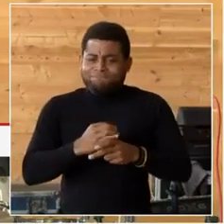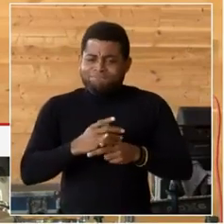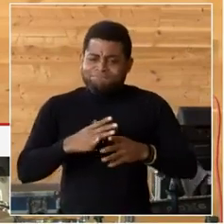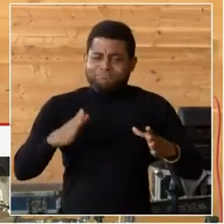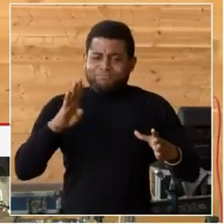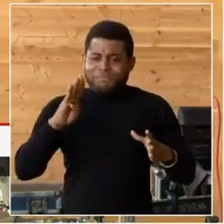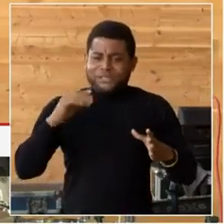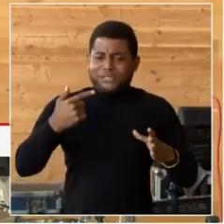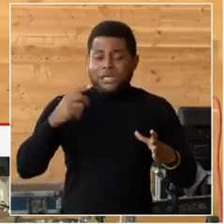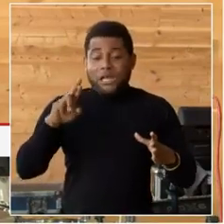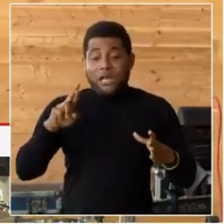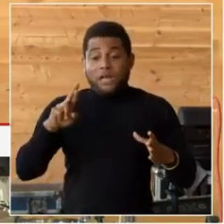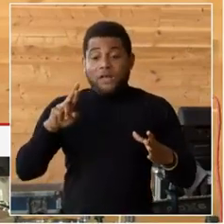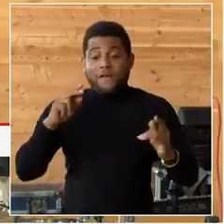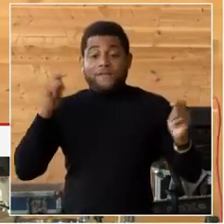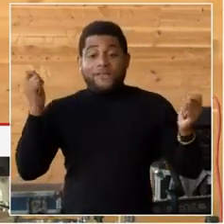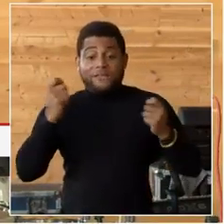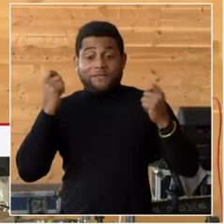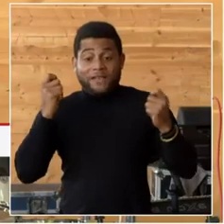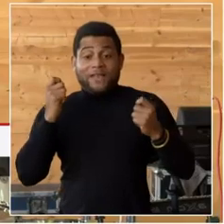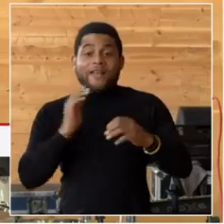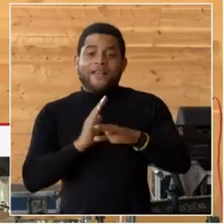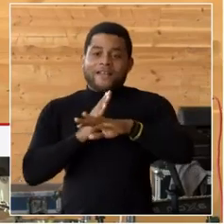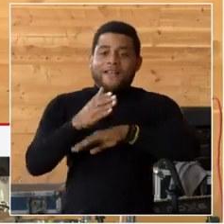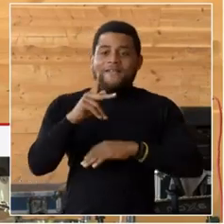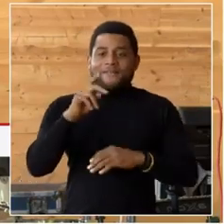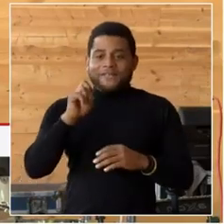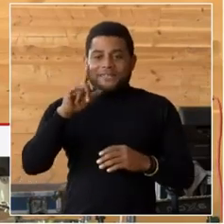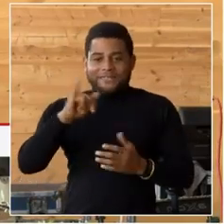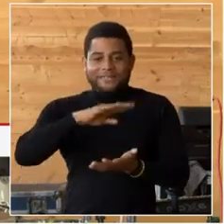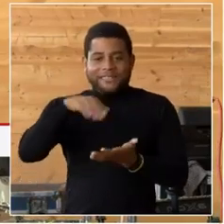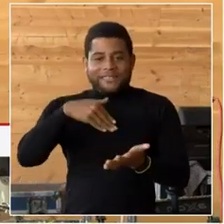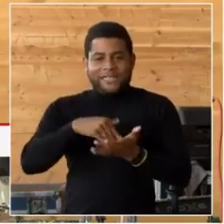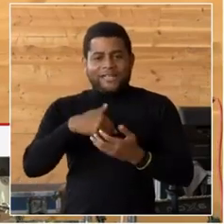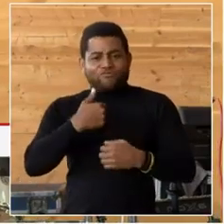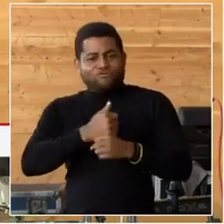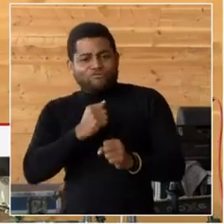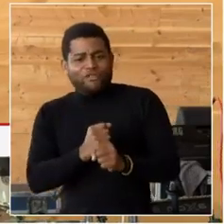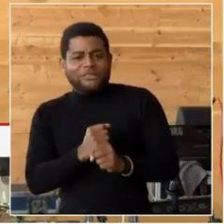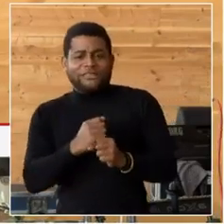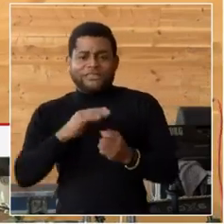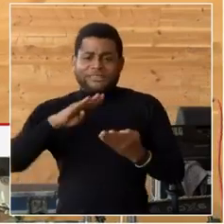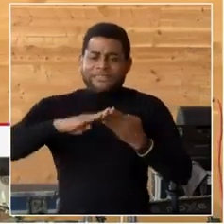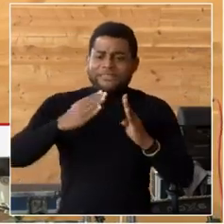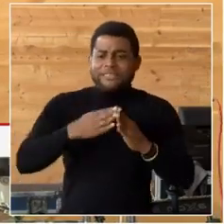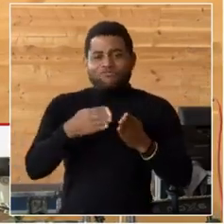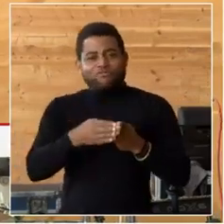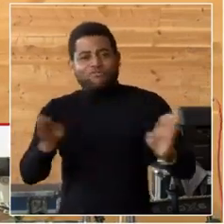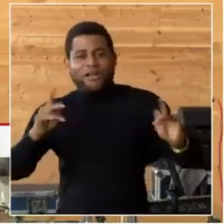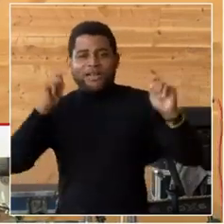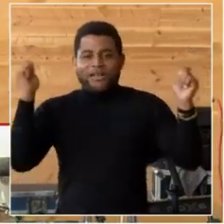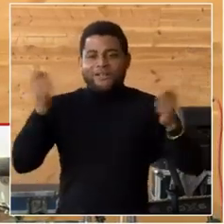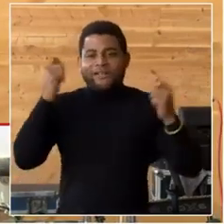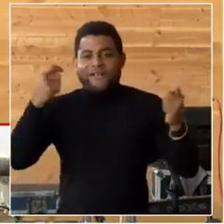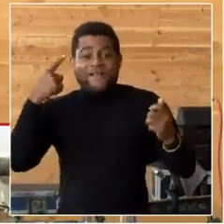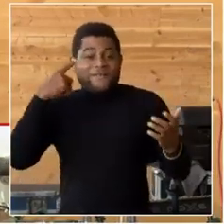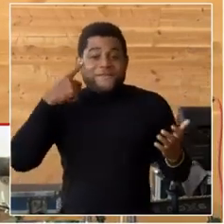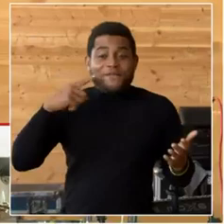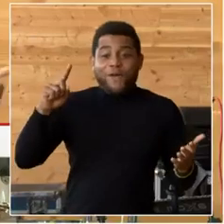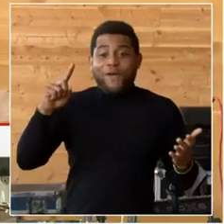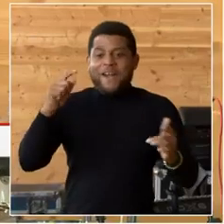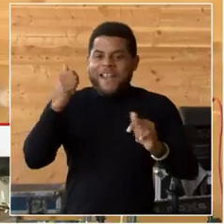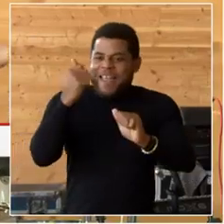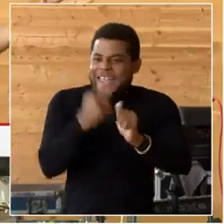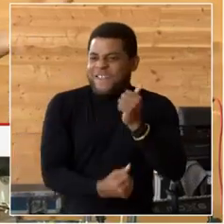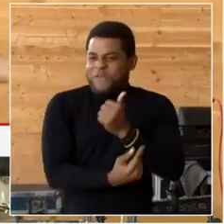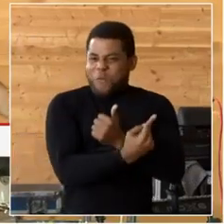the Kennedy Center and create a citywide festival for everyone. But